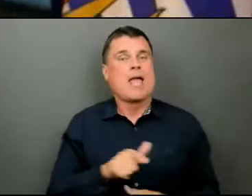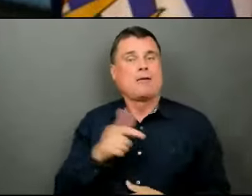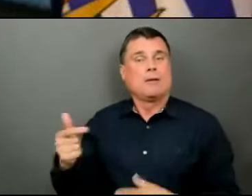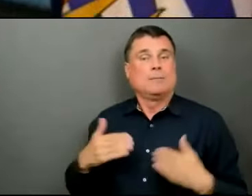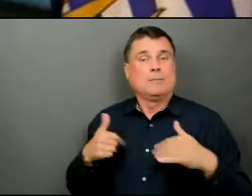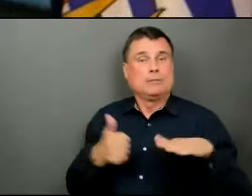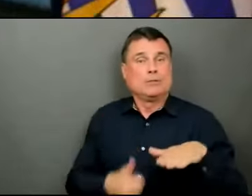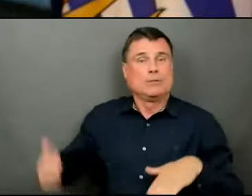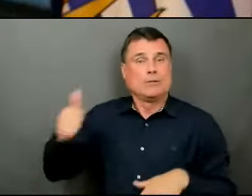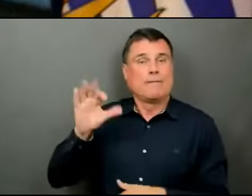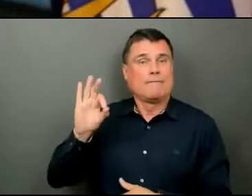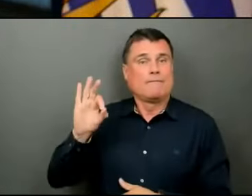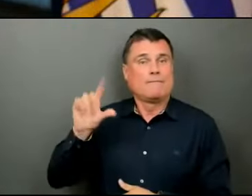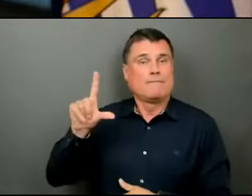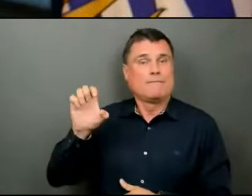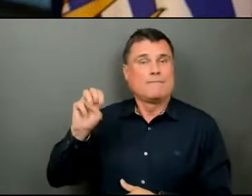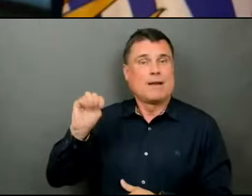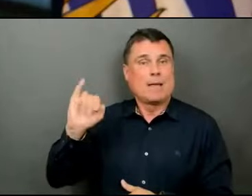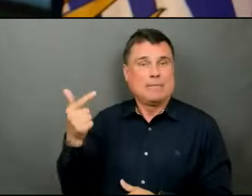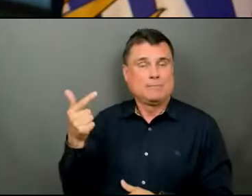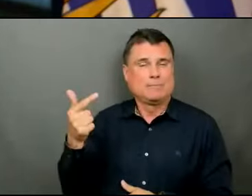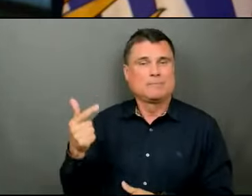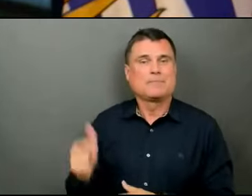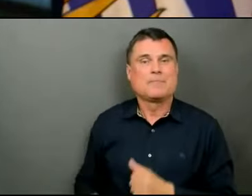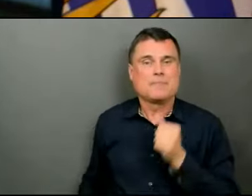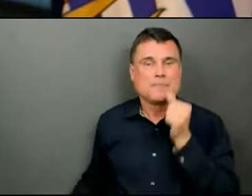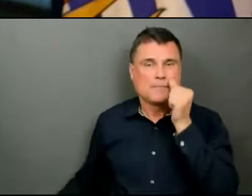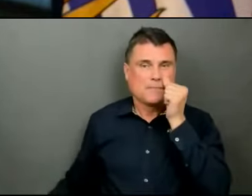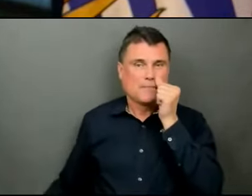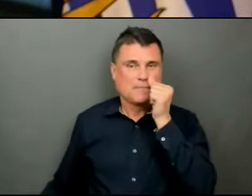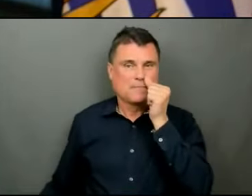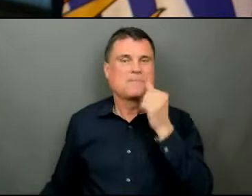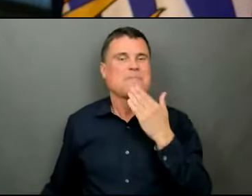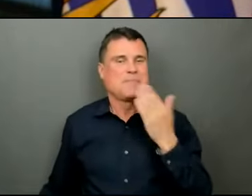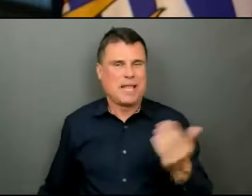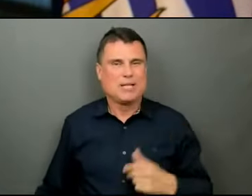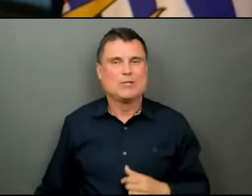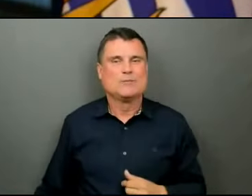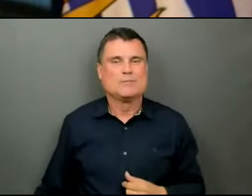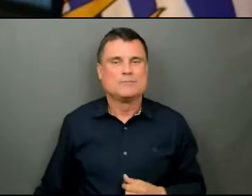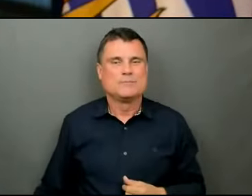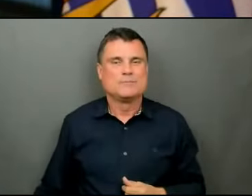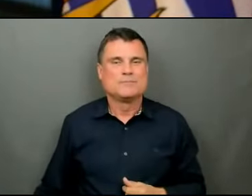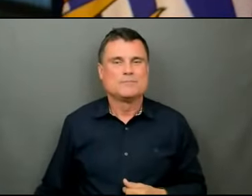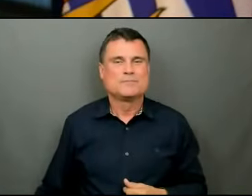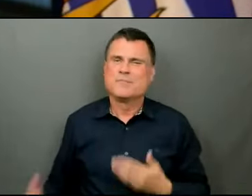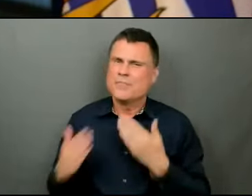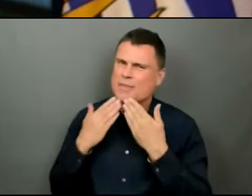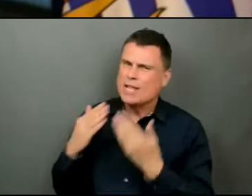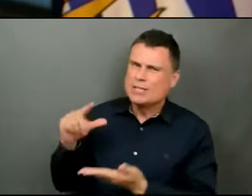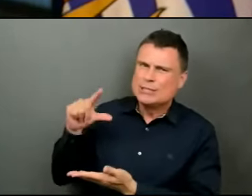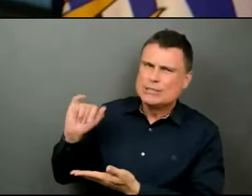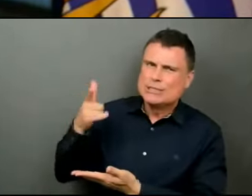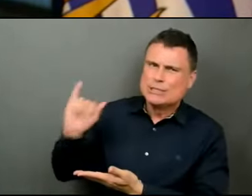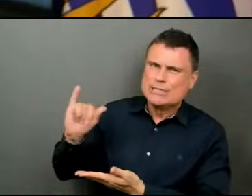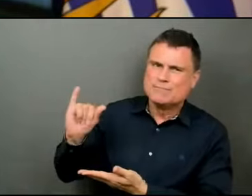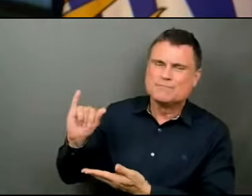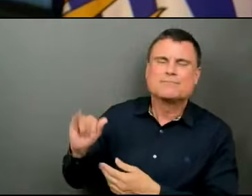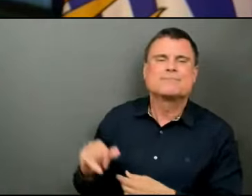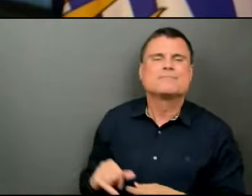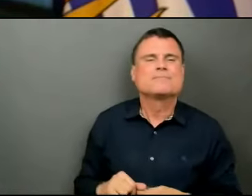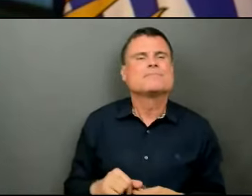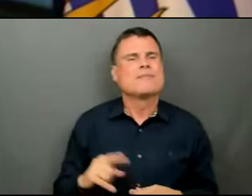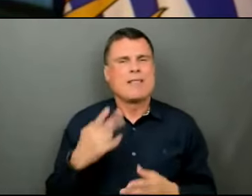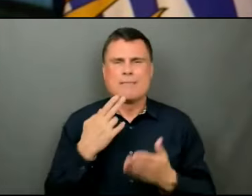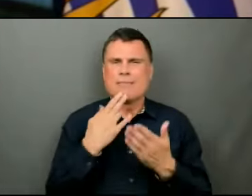Thank you very much, Gigi, and that wraps up the formal part of this event. I want to thank everyone again for joining us for this virtual celebration.